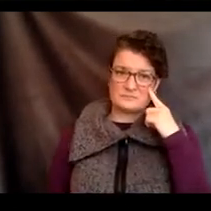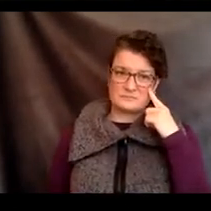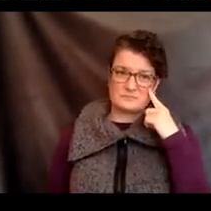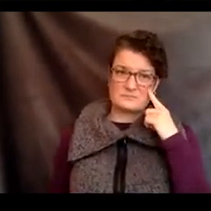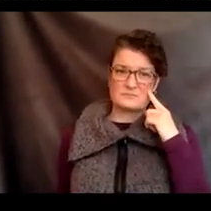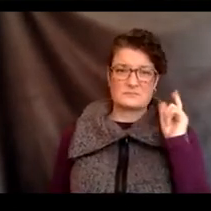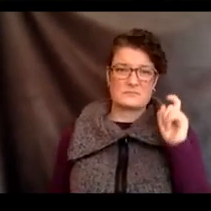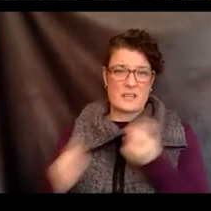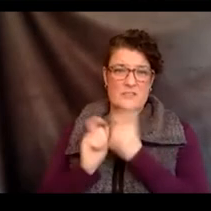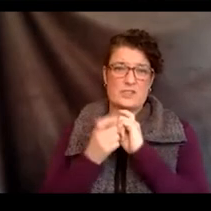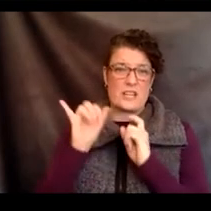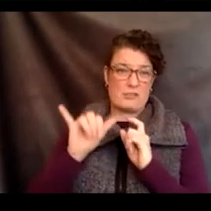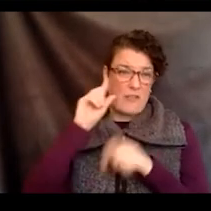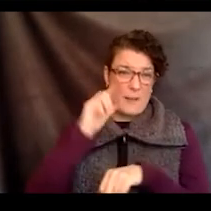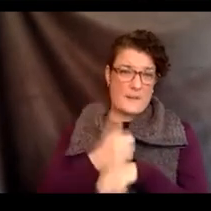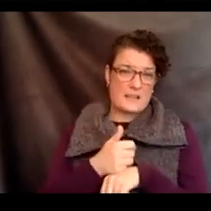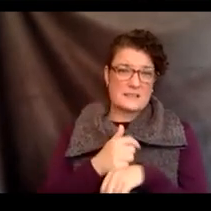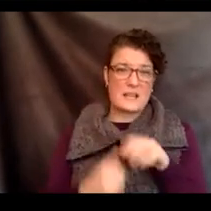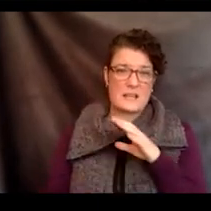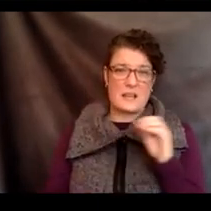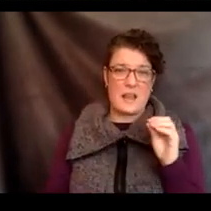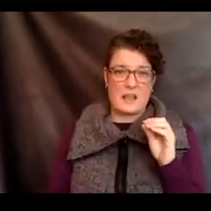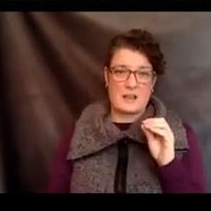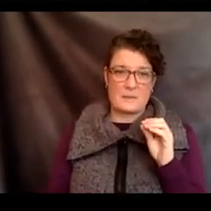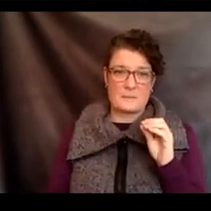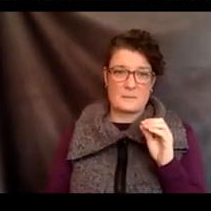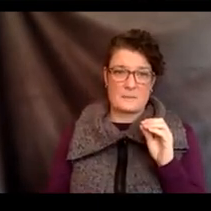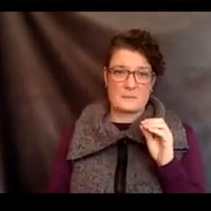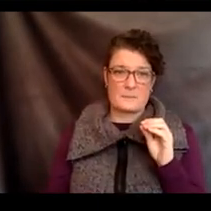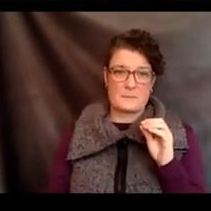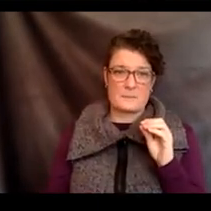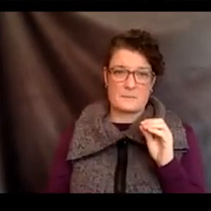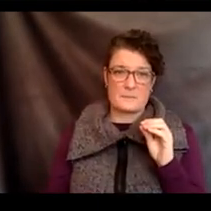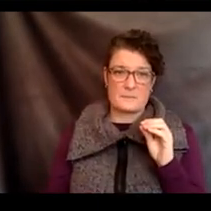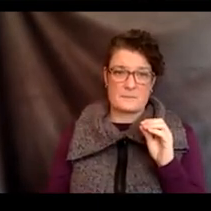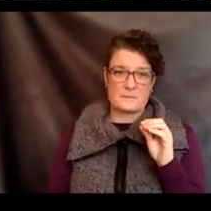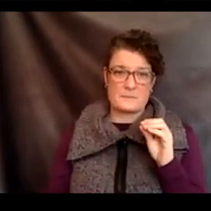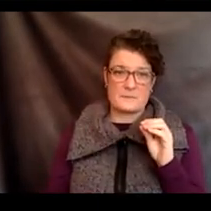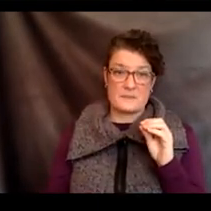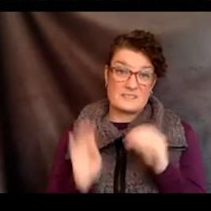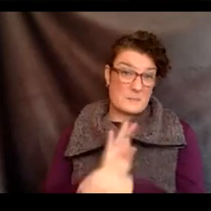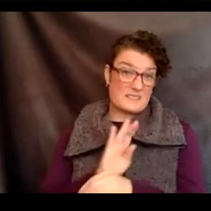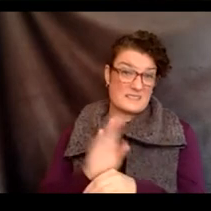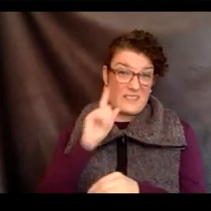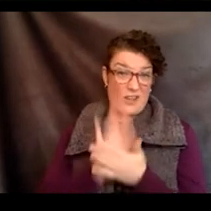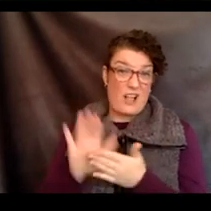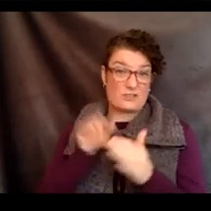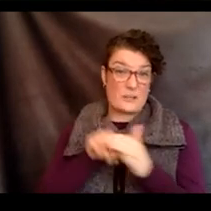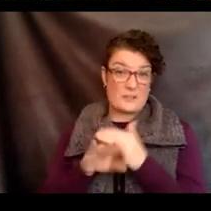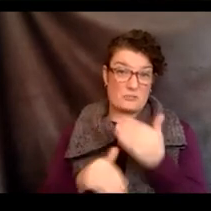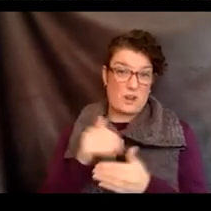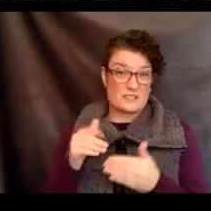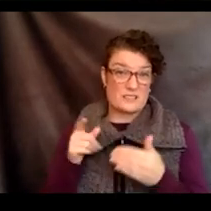that mindset, and obviously it's all, I think it's a business. I think college admissions process, like, they